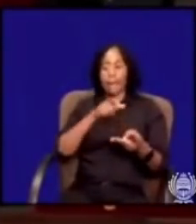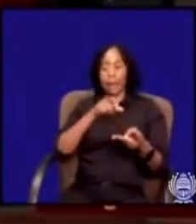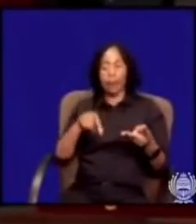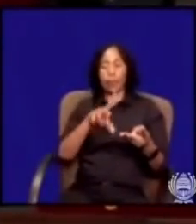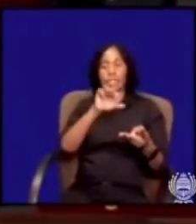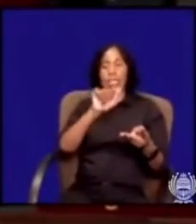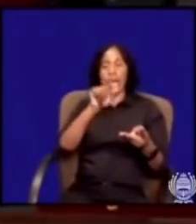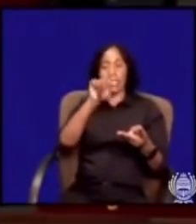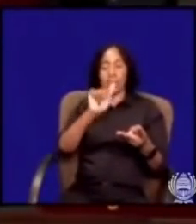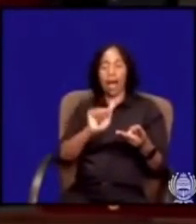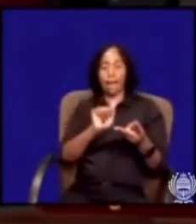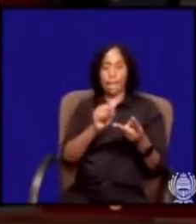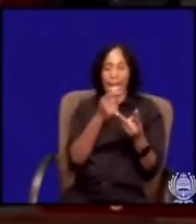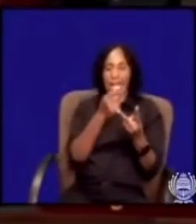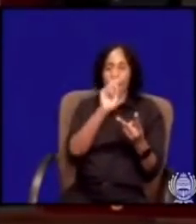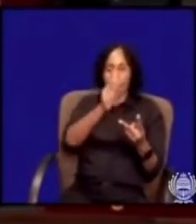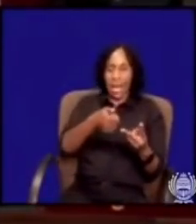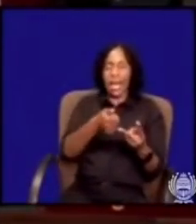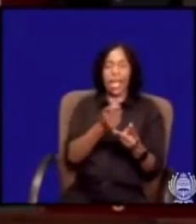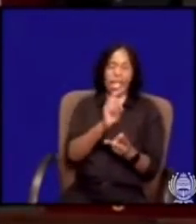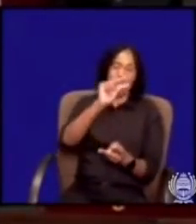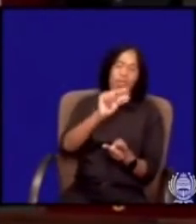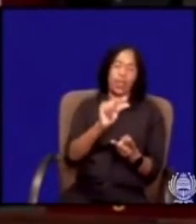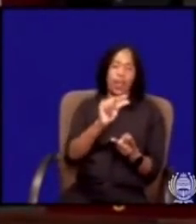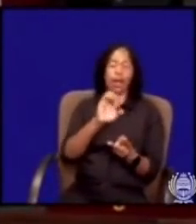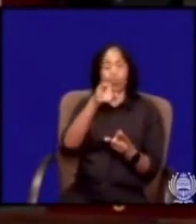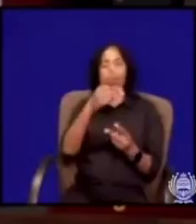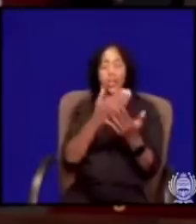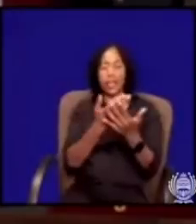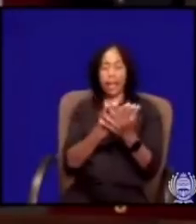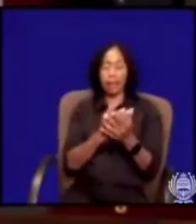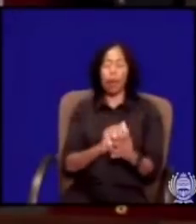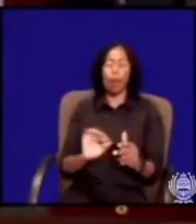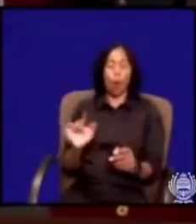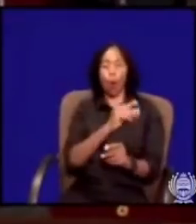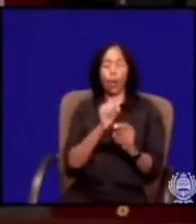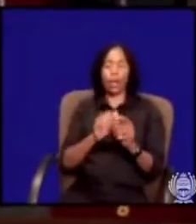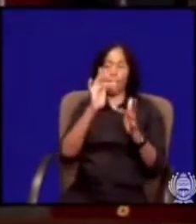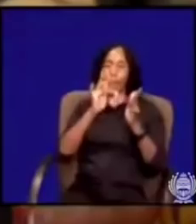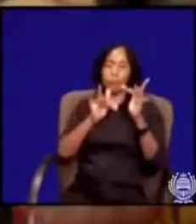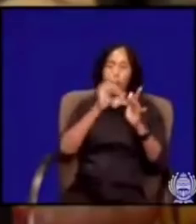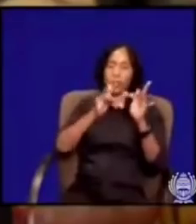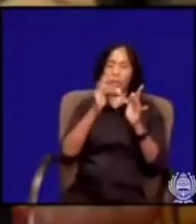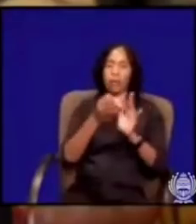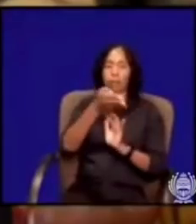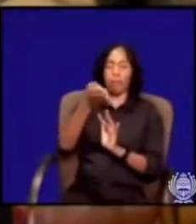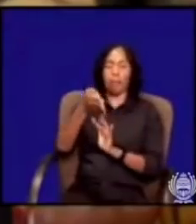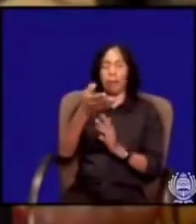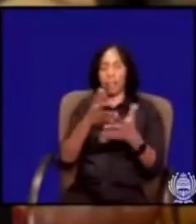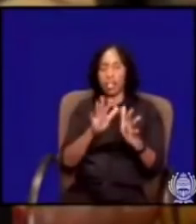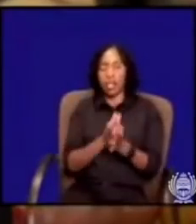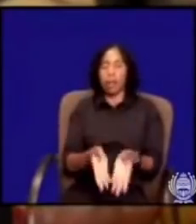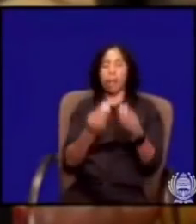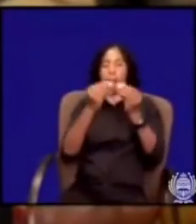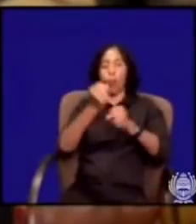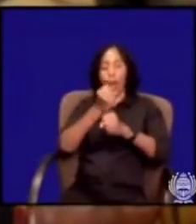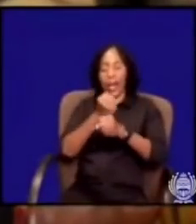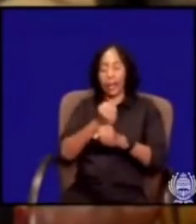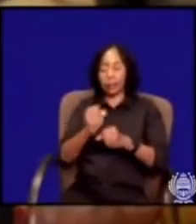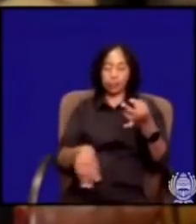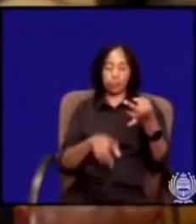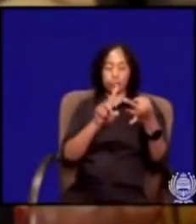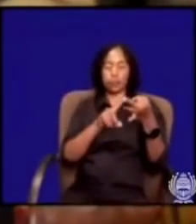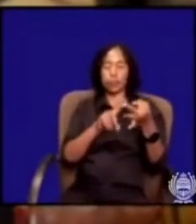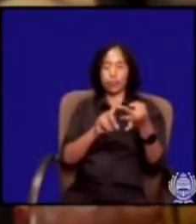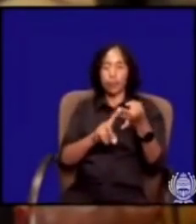costs and ensure that we are able to link to the internet and be able to find jobs? 3, Mr. President, what attempts